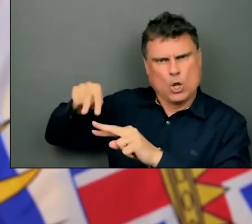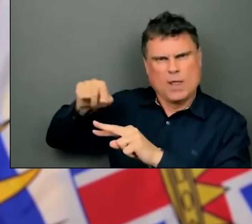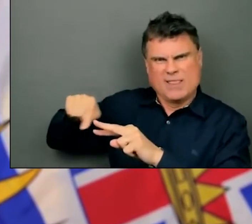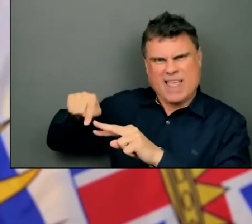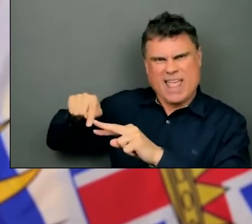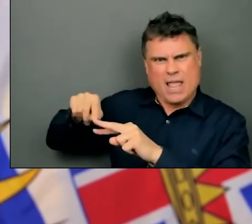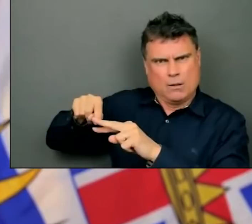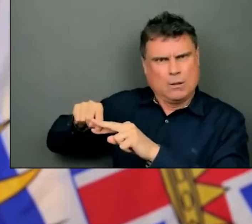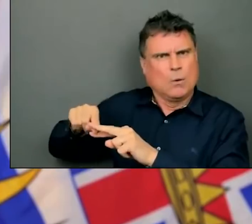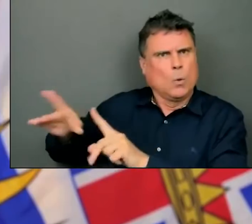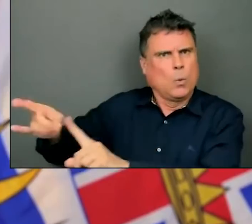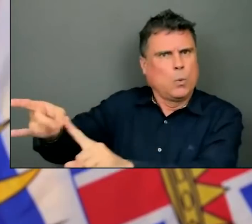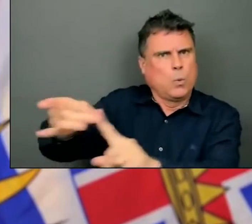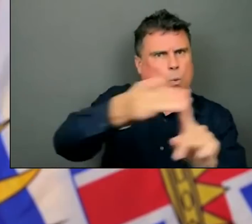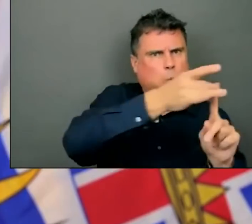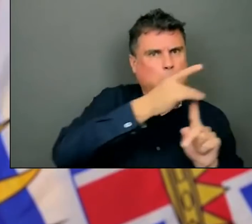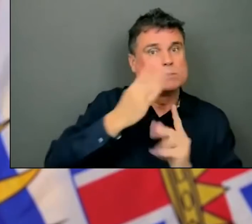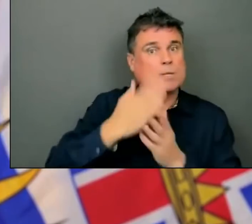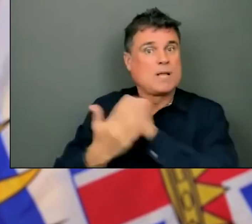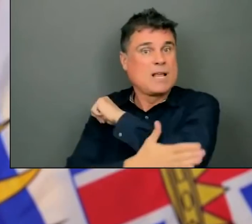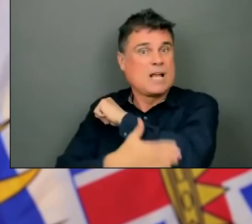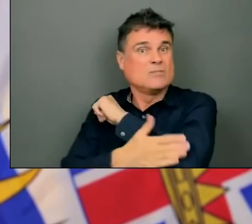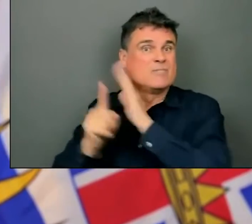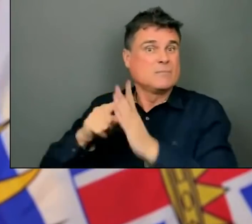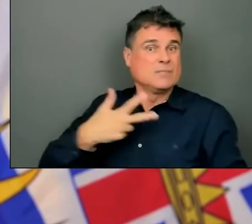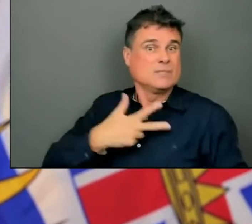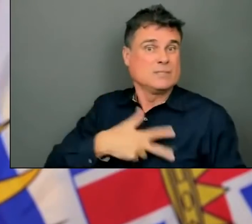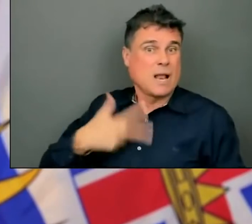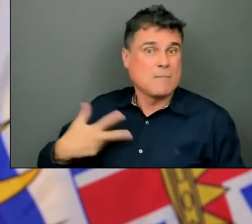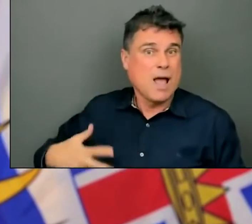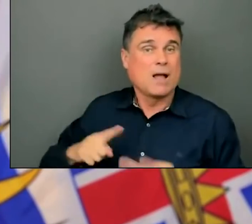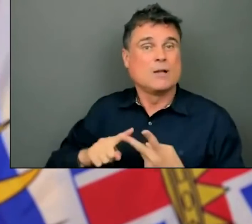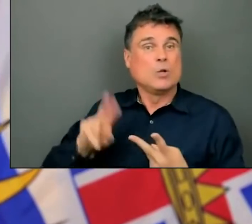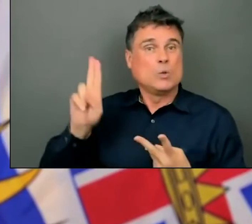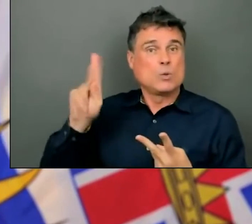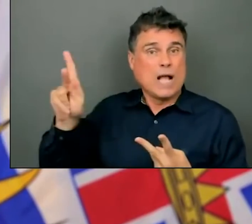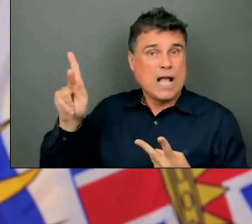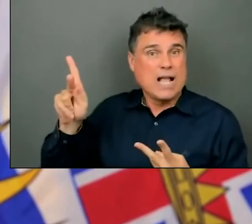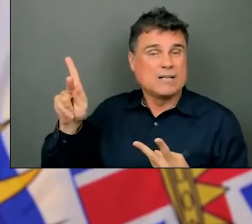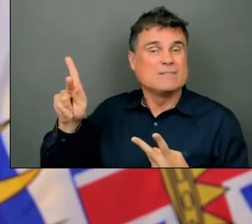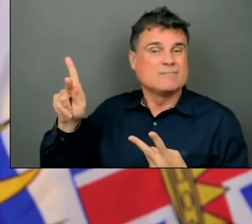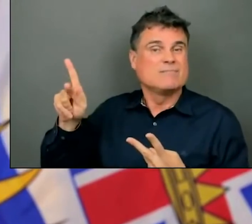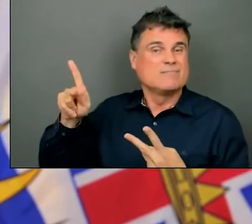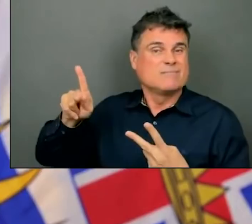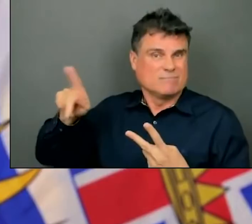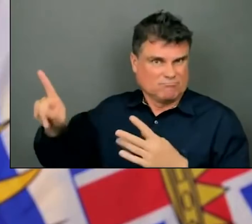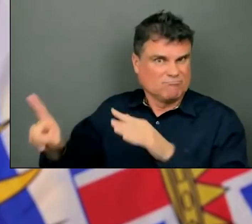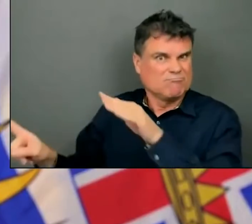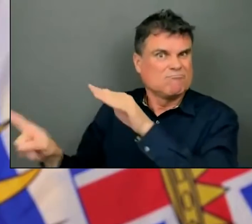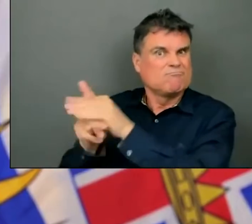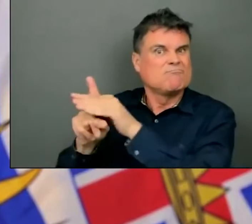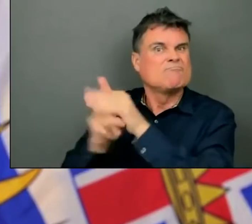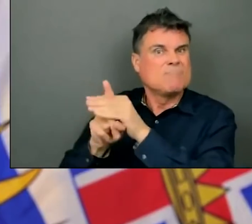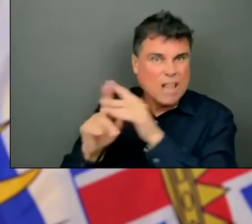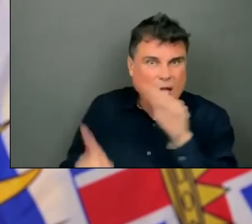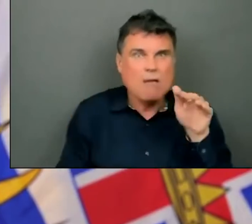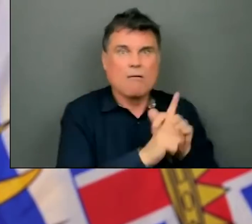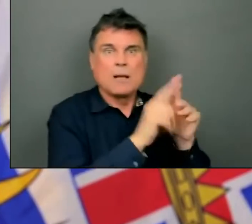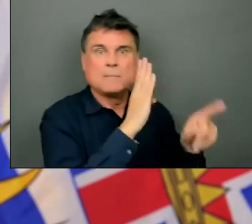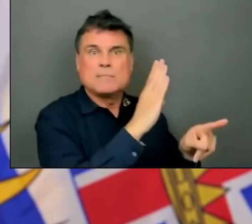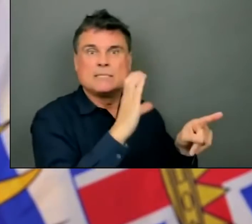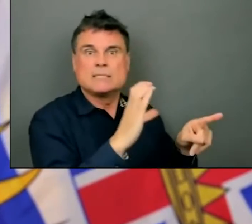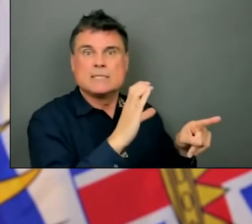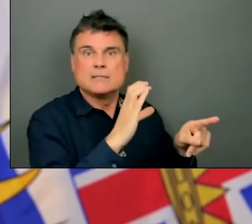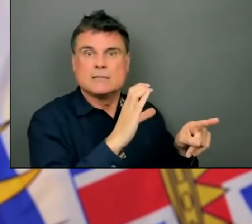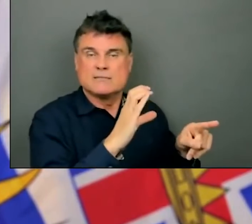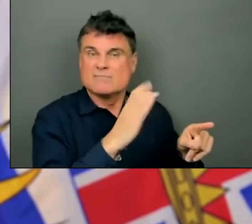the world, like Denmark and the UK. We have seen that here in BC, and more in different parts of the province. It